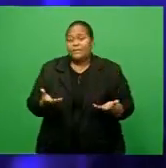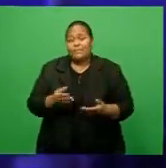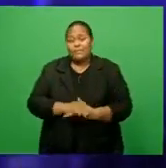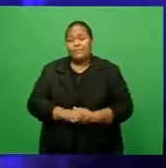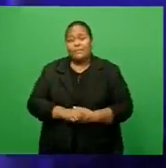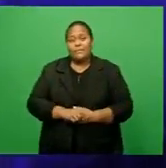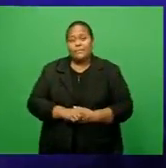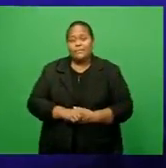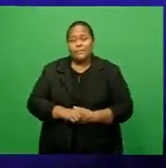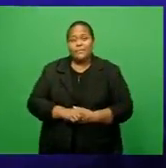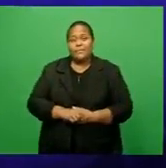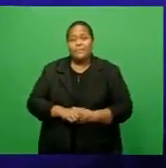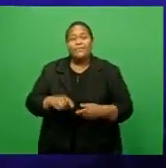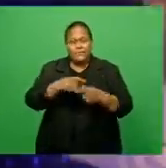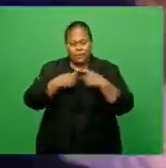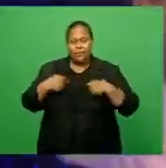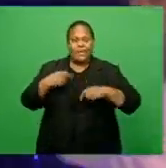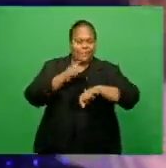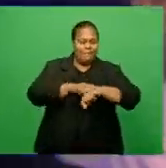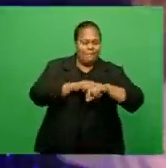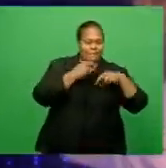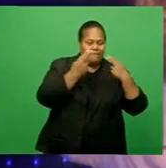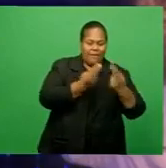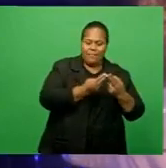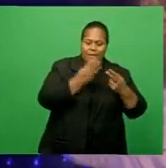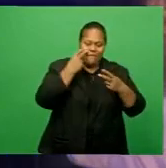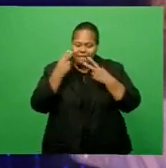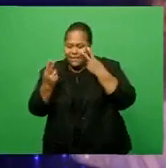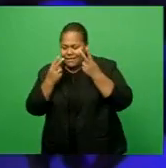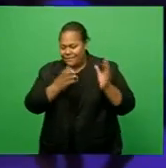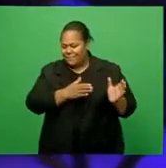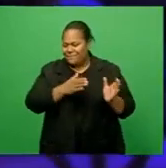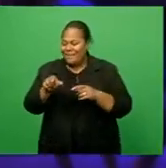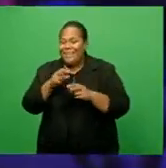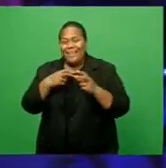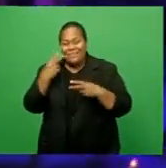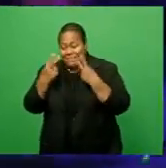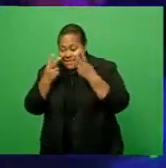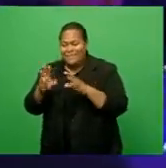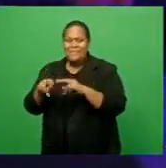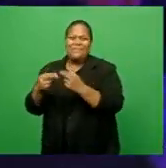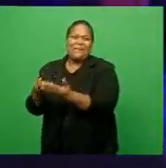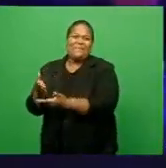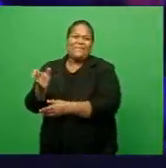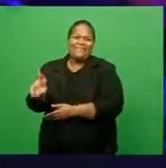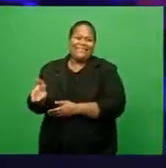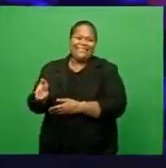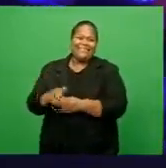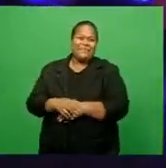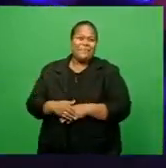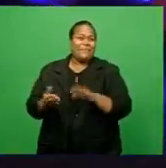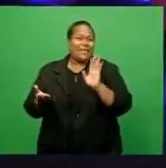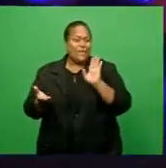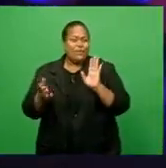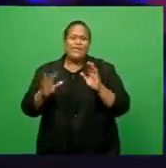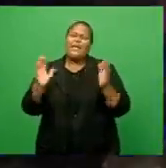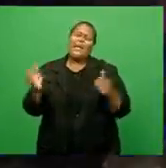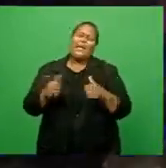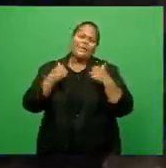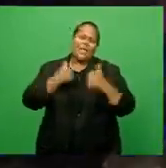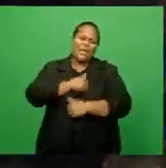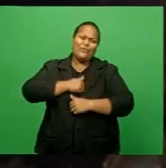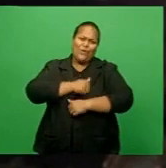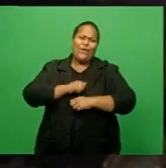So we take out our time as a family and come and spend it with them. Joanna and her family enjoyed Diwali with a bowl of grog outside